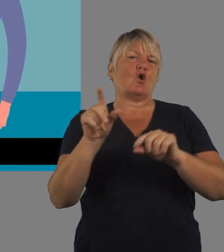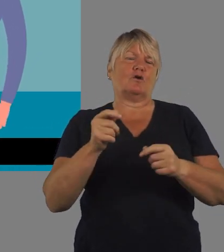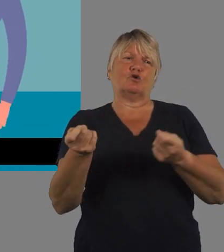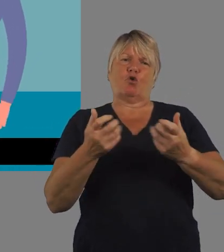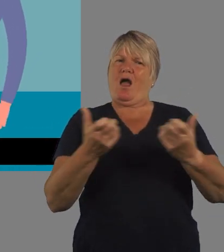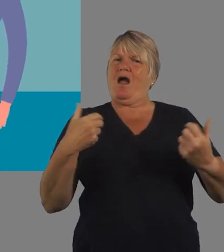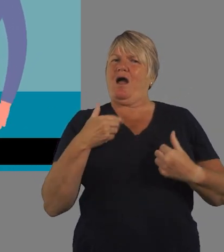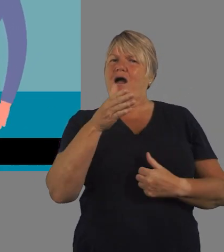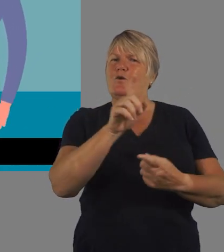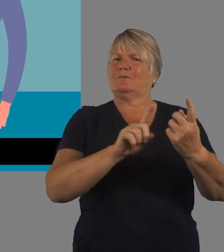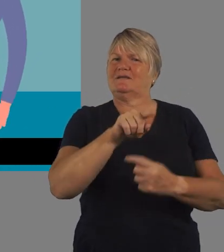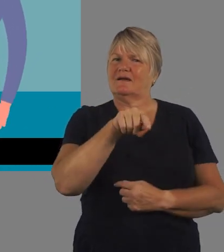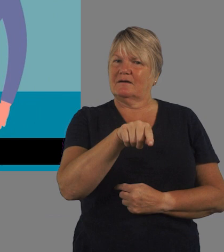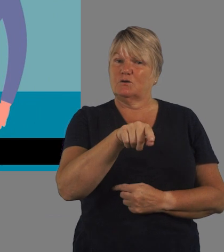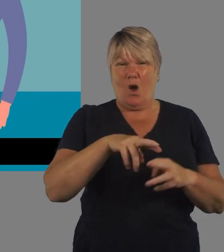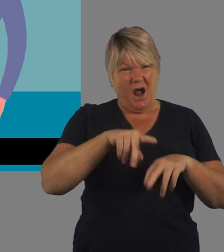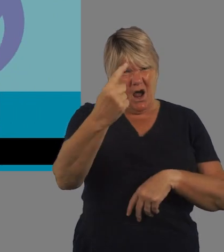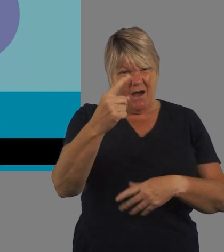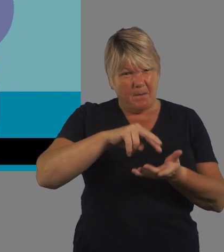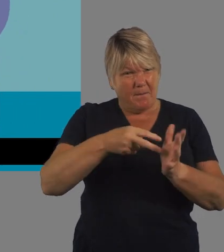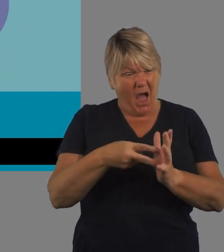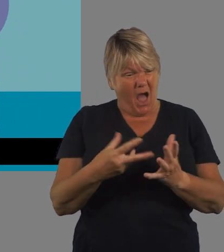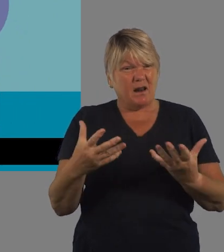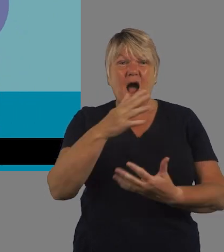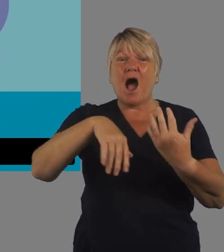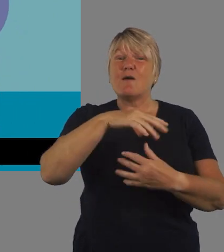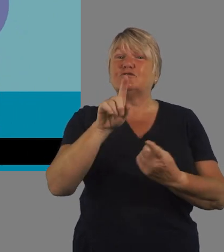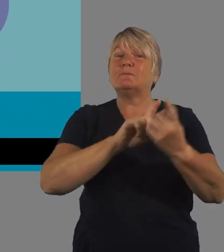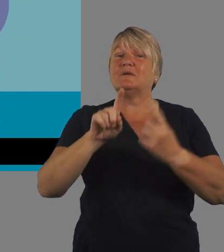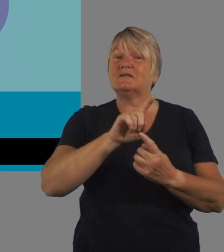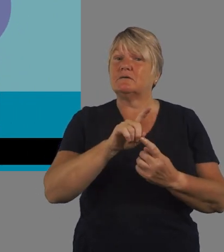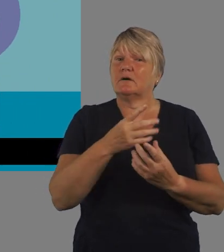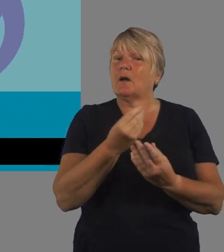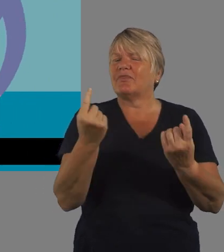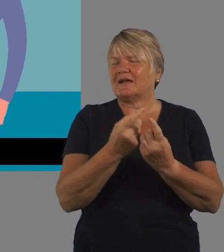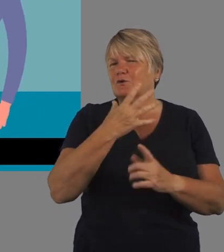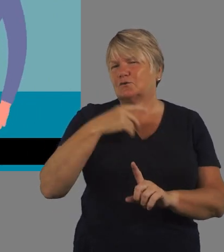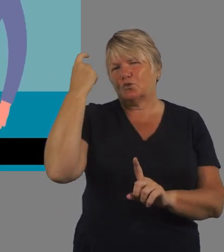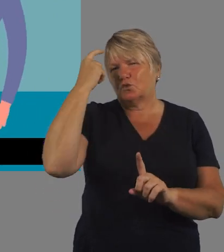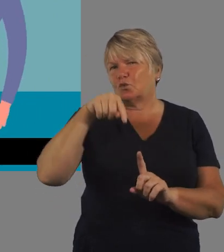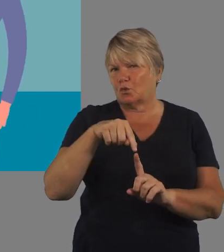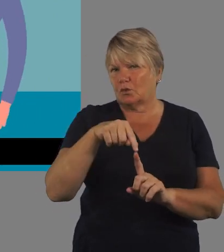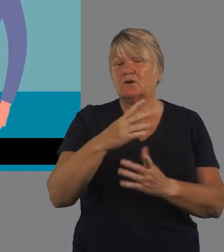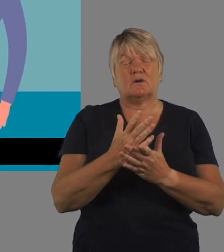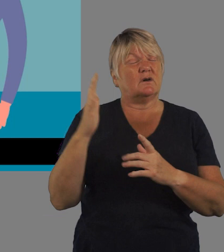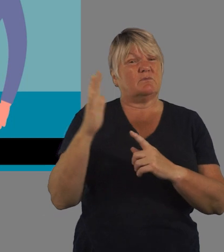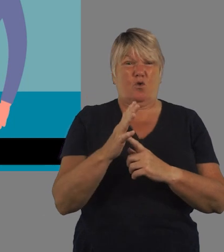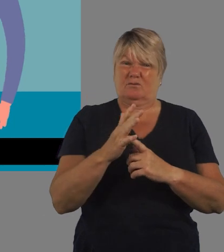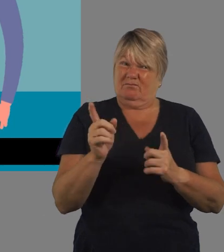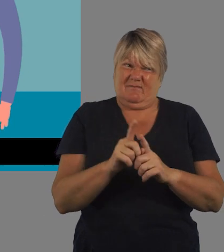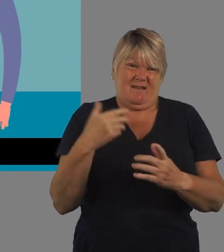moving forwards. So, if you are planning to run a hybrid meeting, here are some things to be aware of. It's